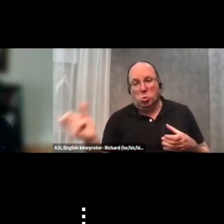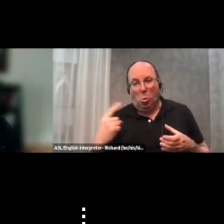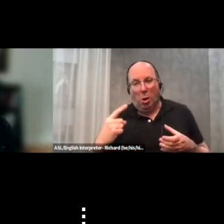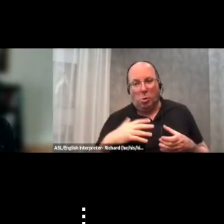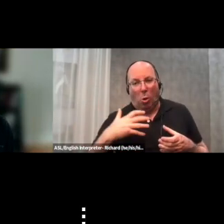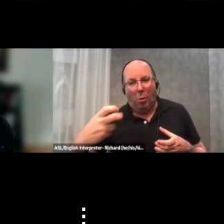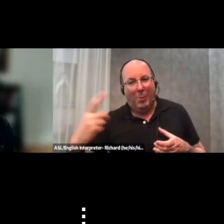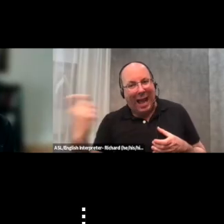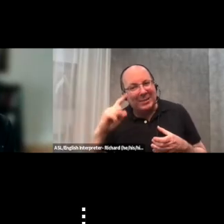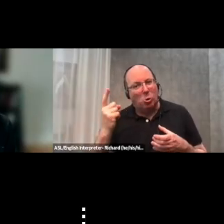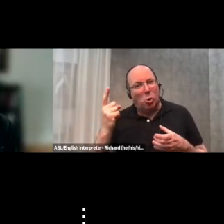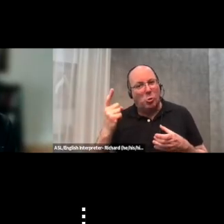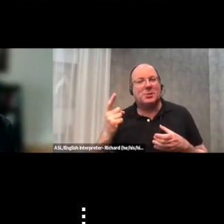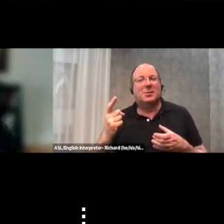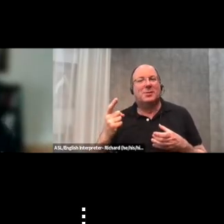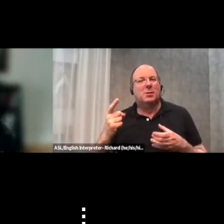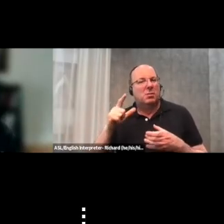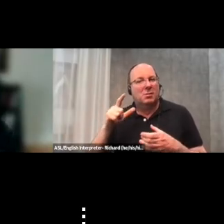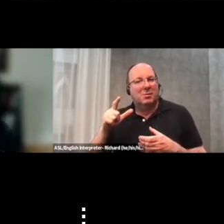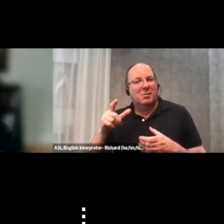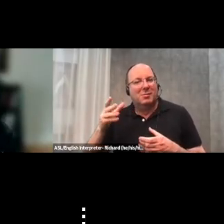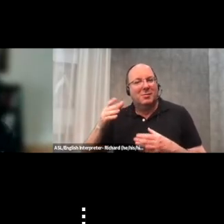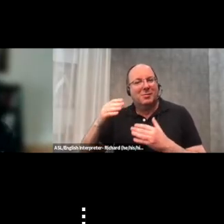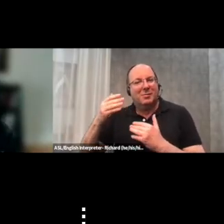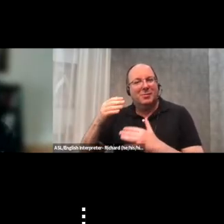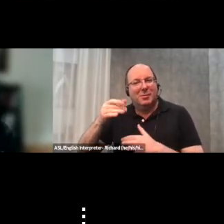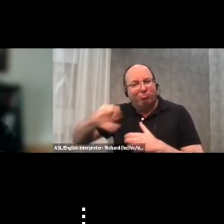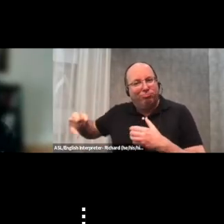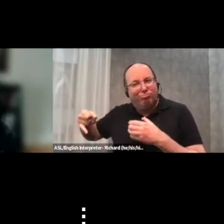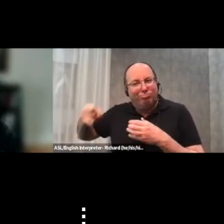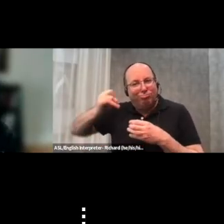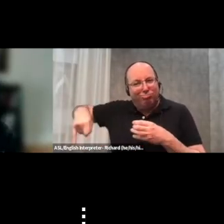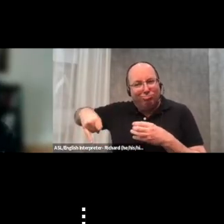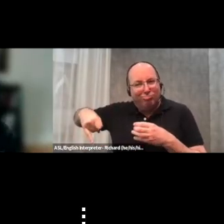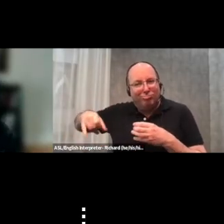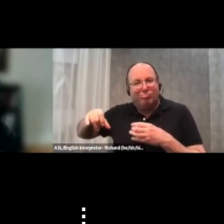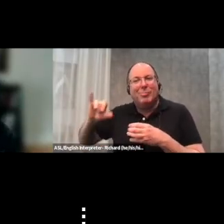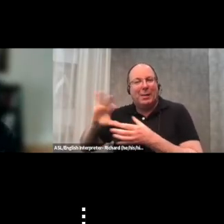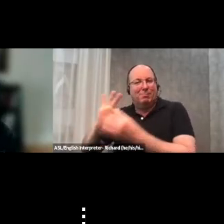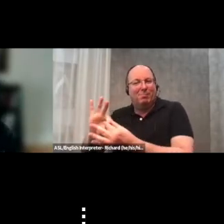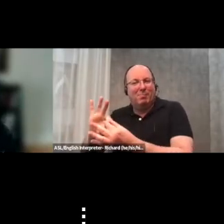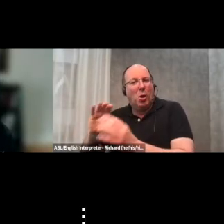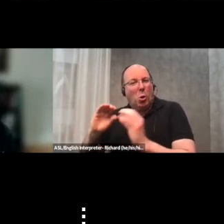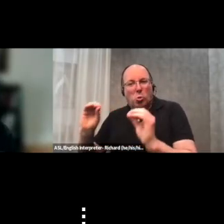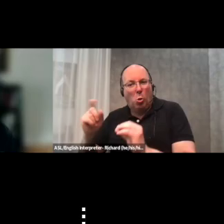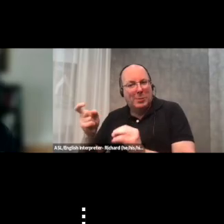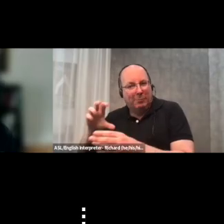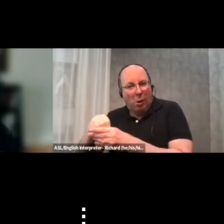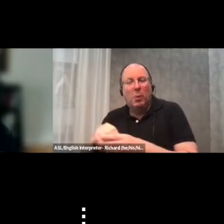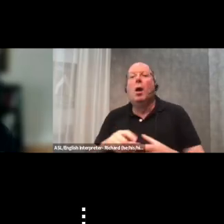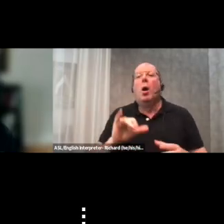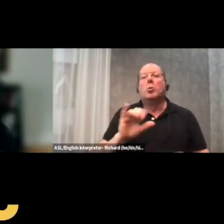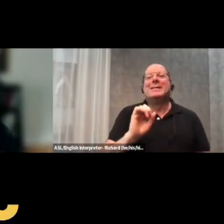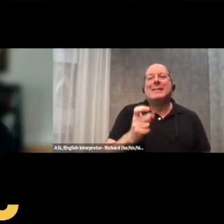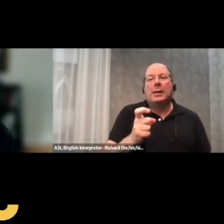are examples of boundaries that are non-sexual. But we also have sexual boundaries. And we have to figure